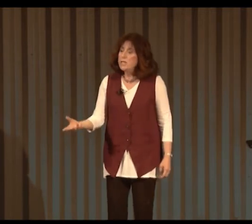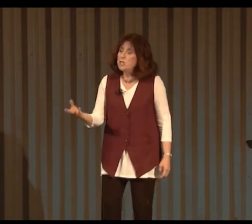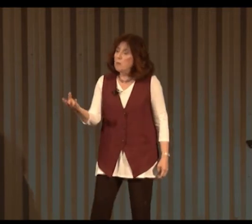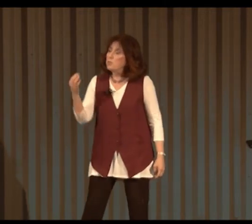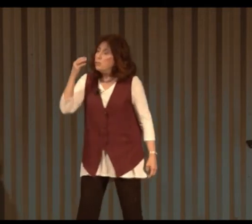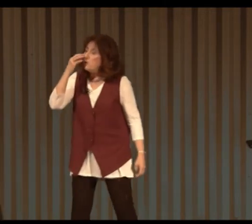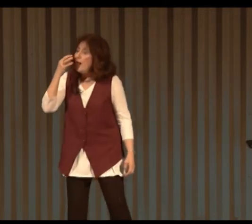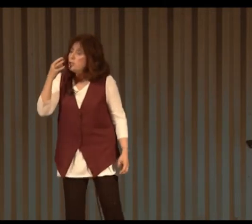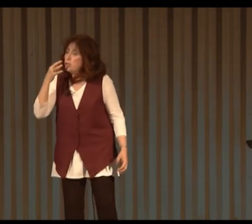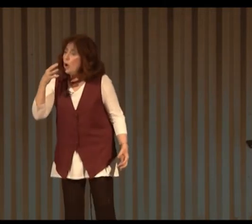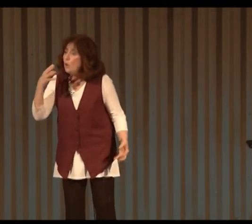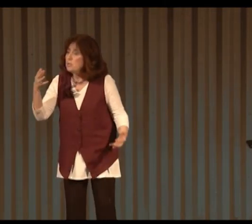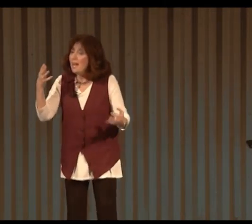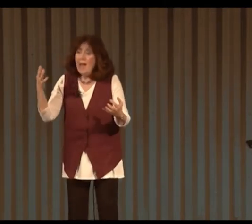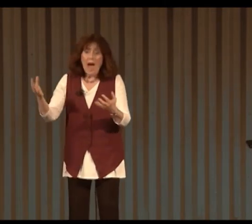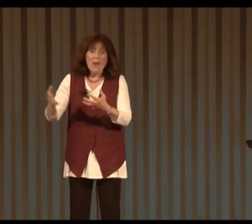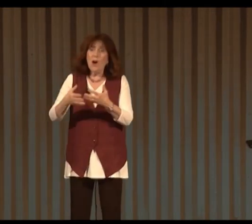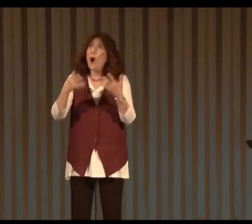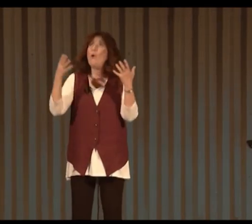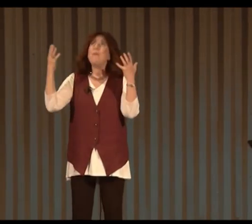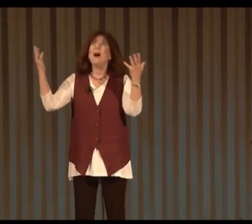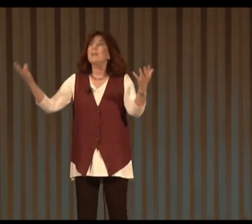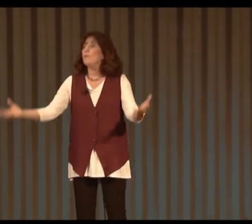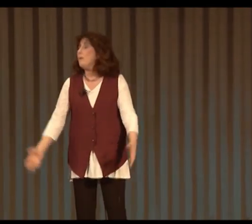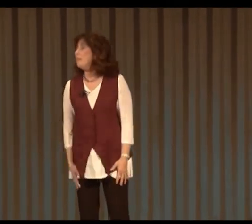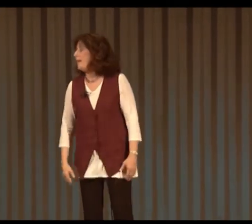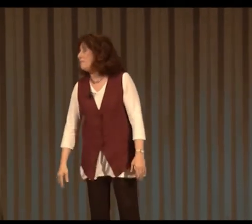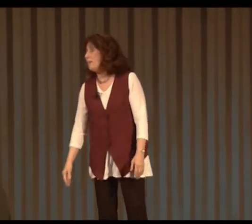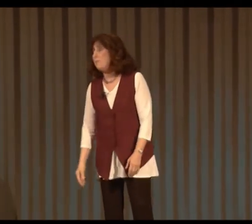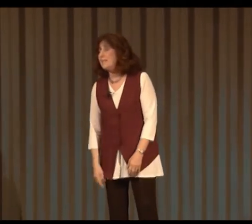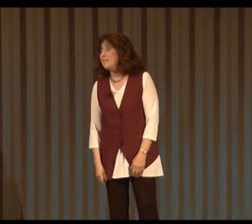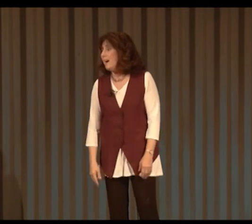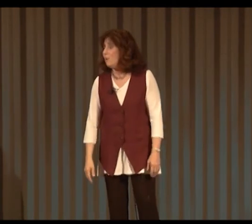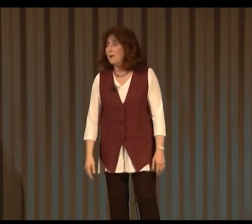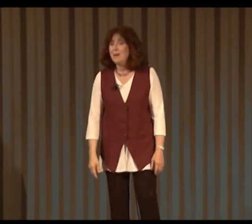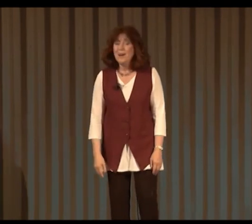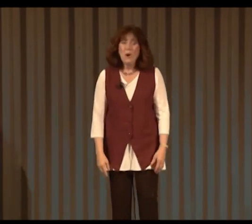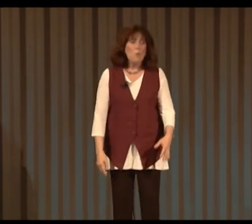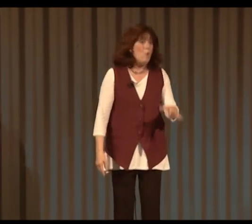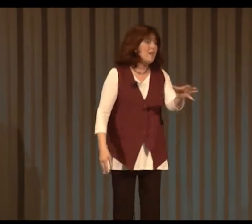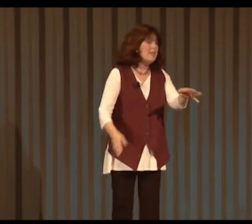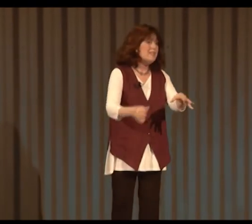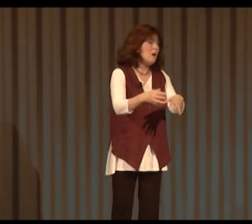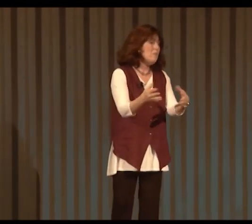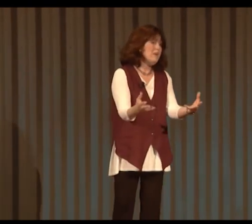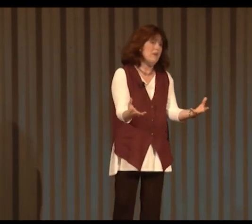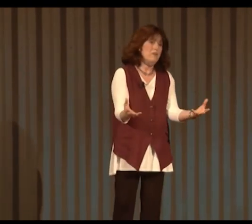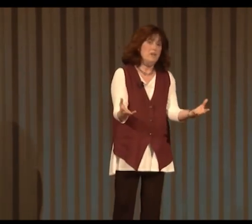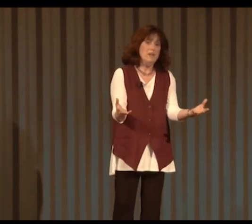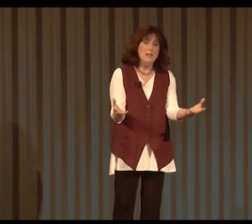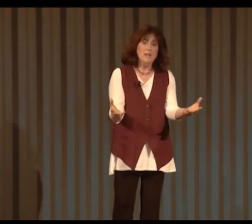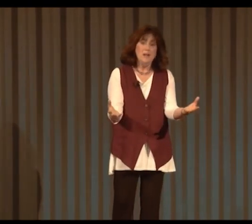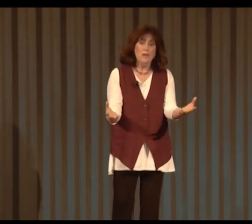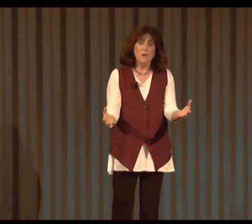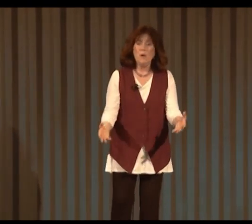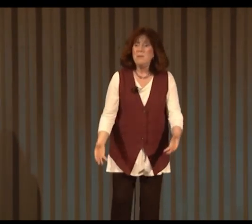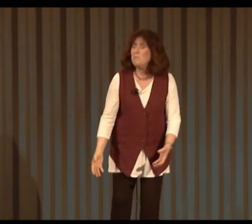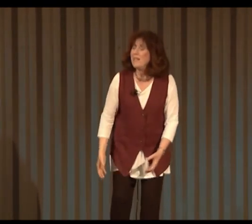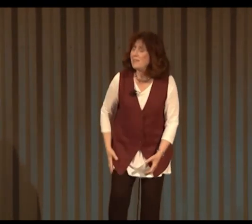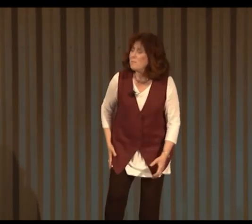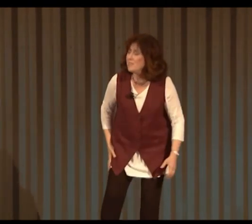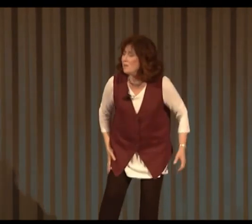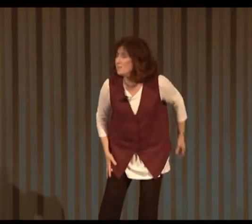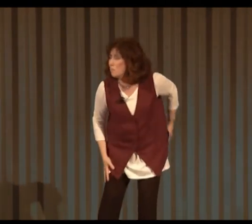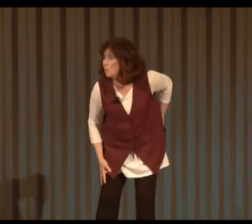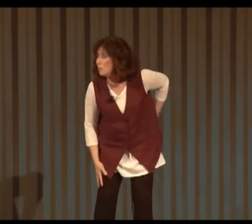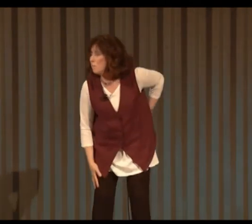She reached up to scratch her nose, and the whole pile of women came tumbling down, one on top of the other. The women